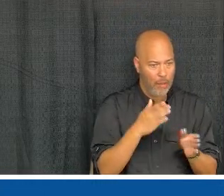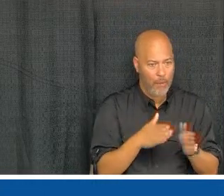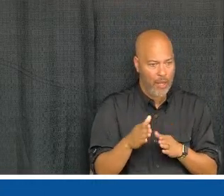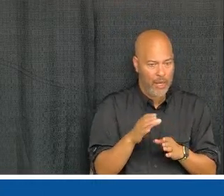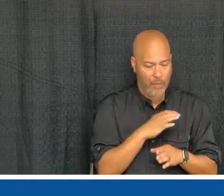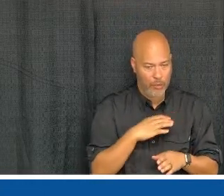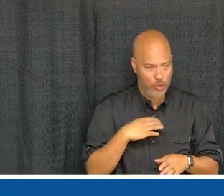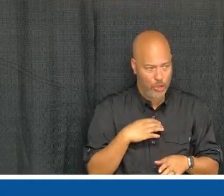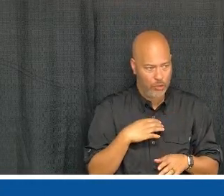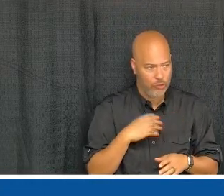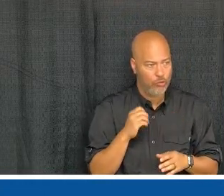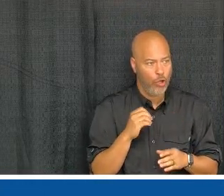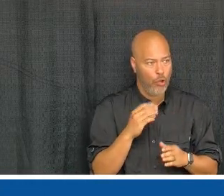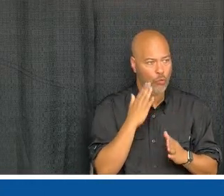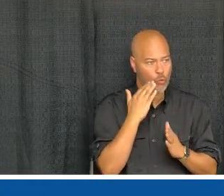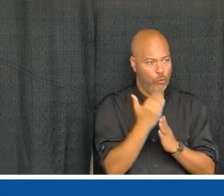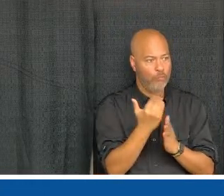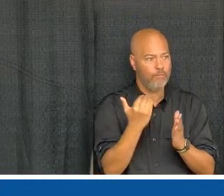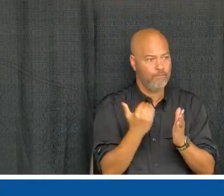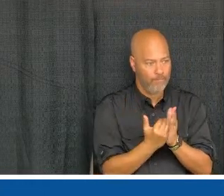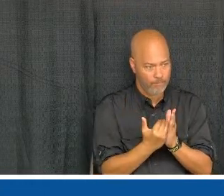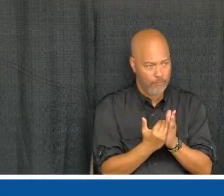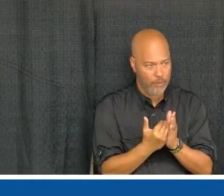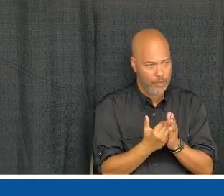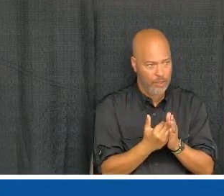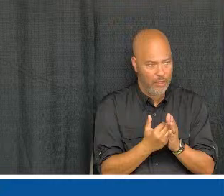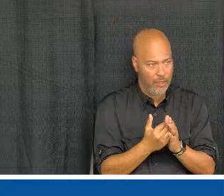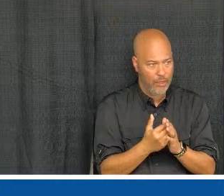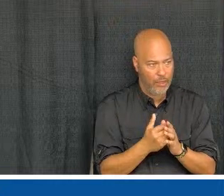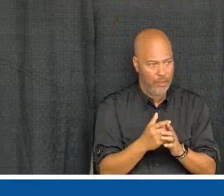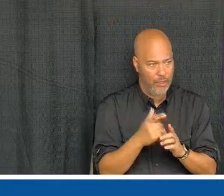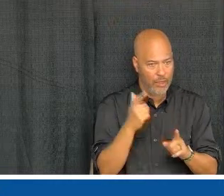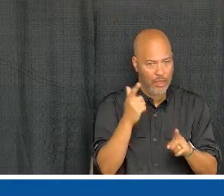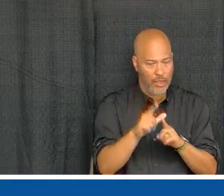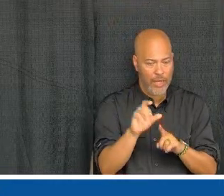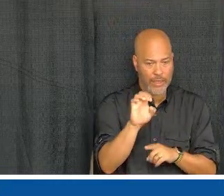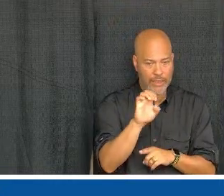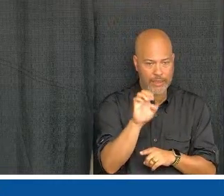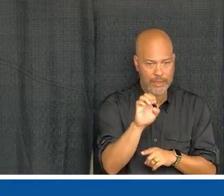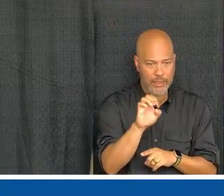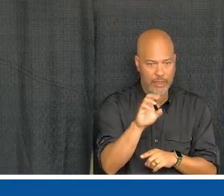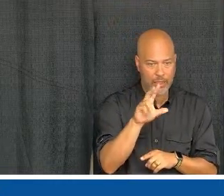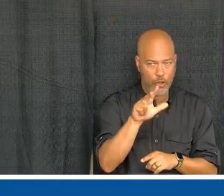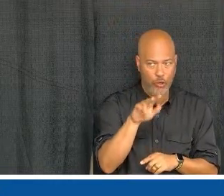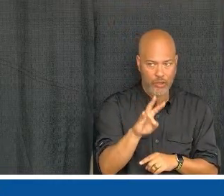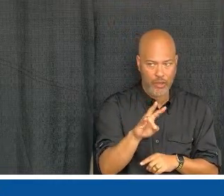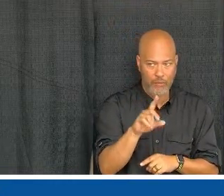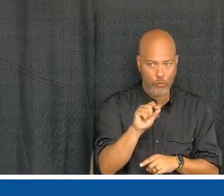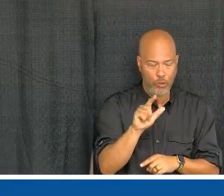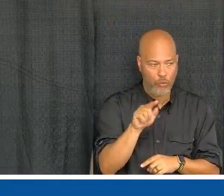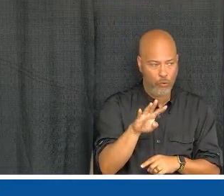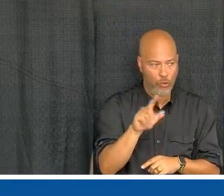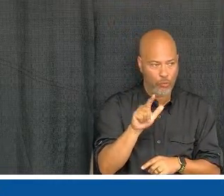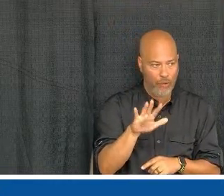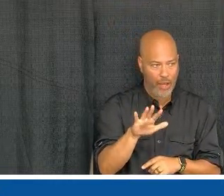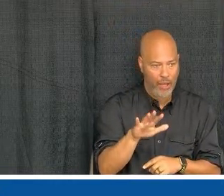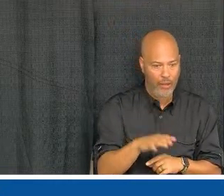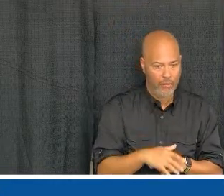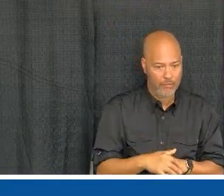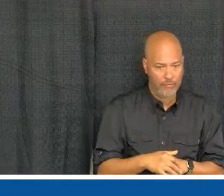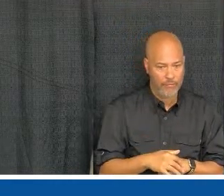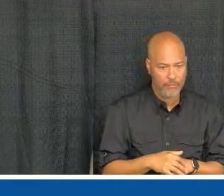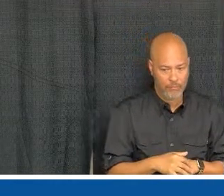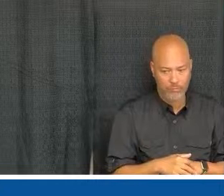level. So we will skip that one and go to item E, Ordinance 37, 2024-25. Mr.